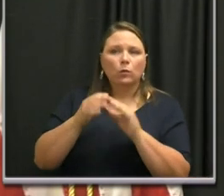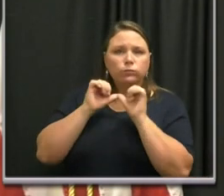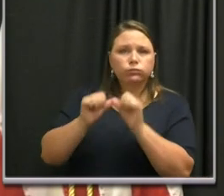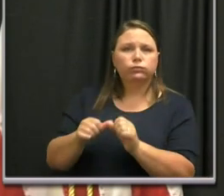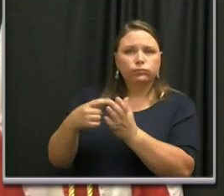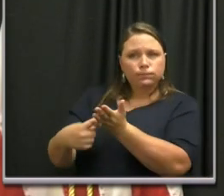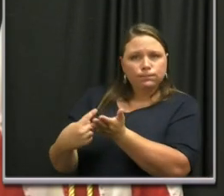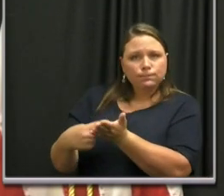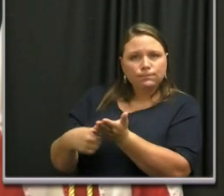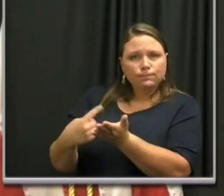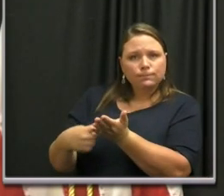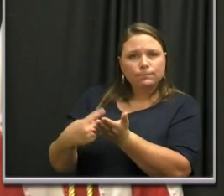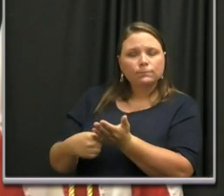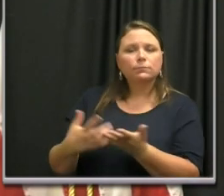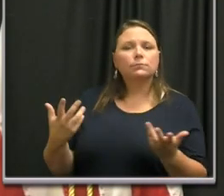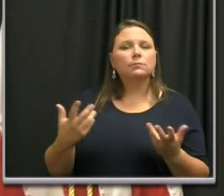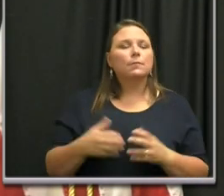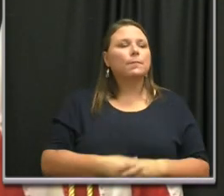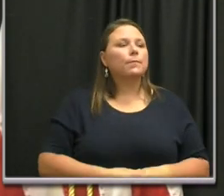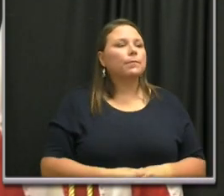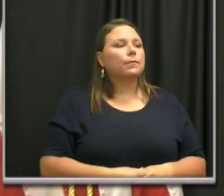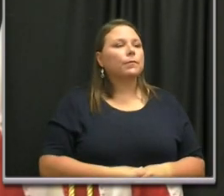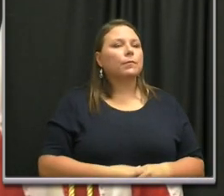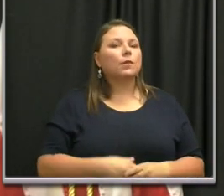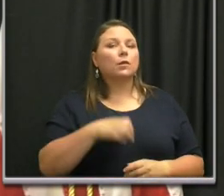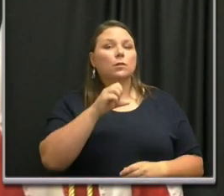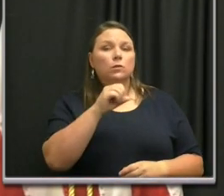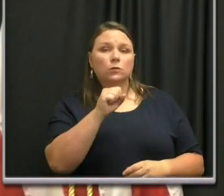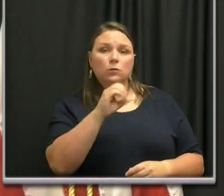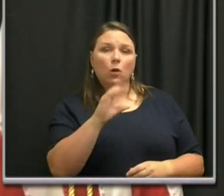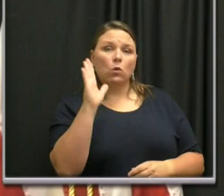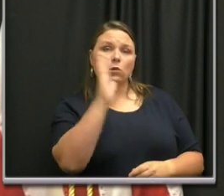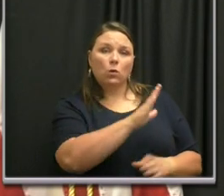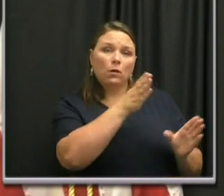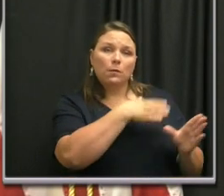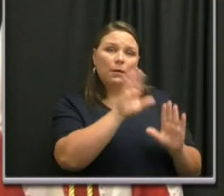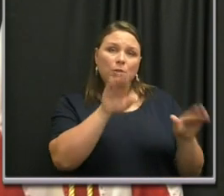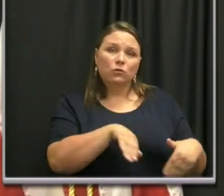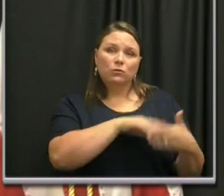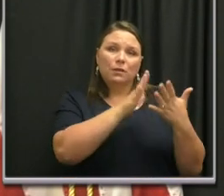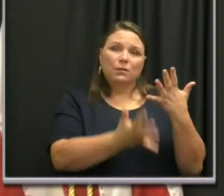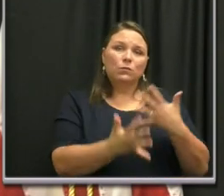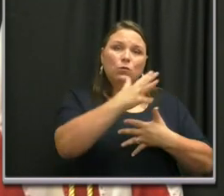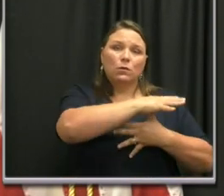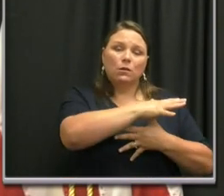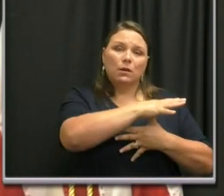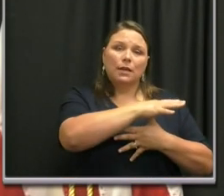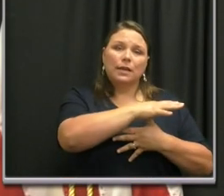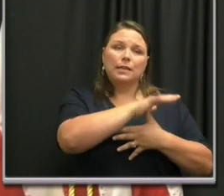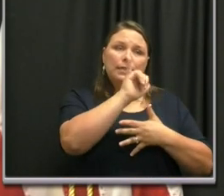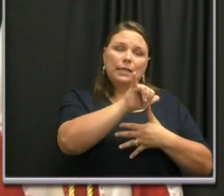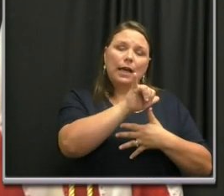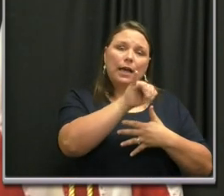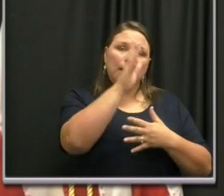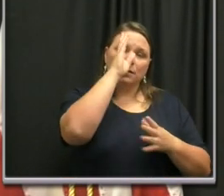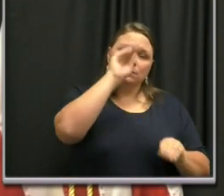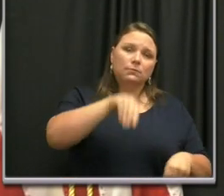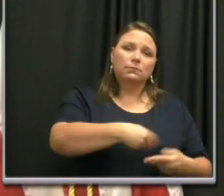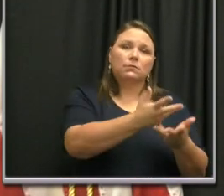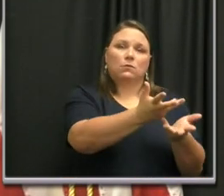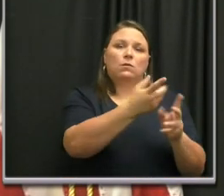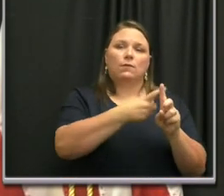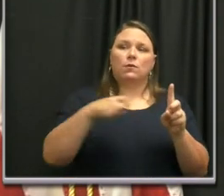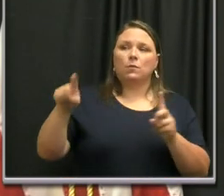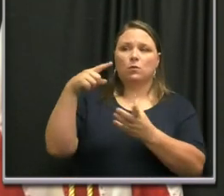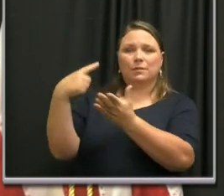discussions. What then is your plan to address the priorities that have been produced from those discussions